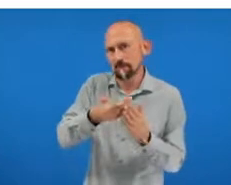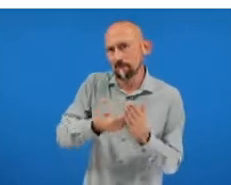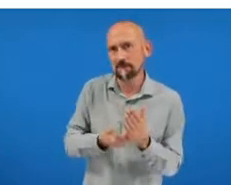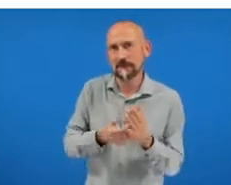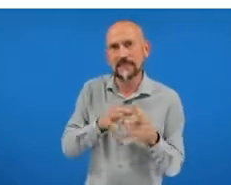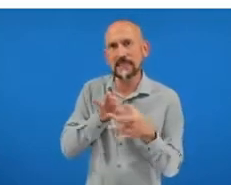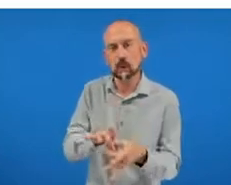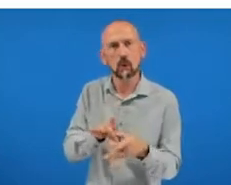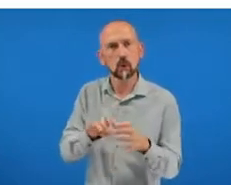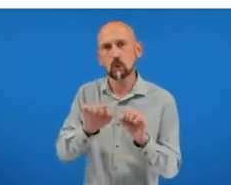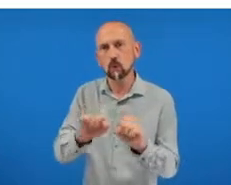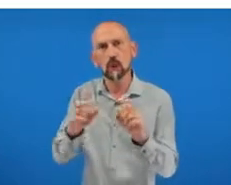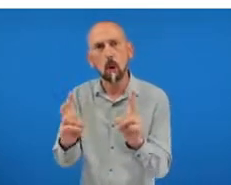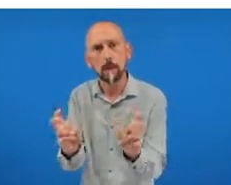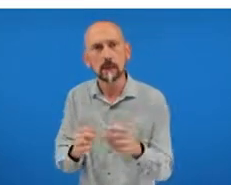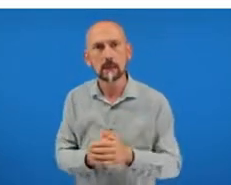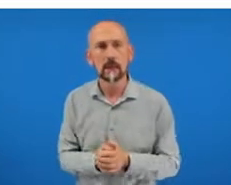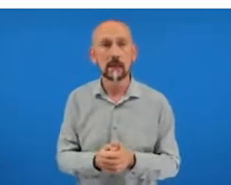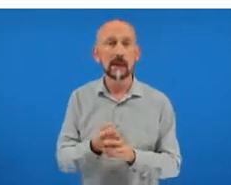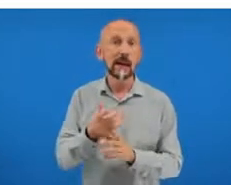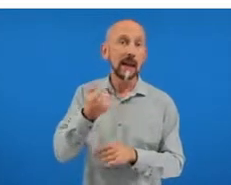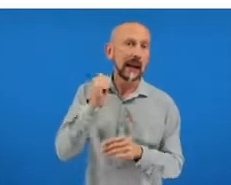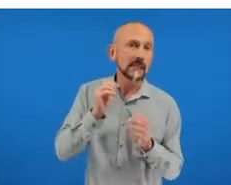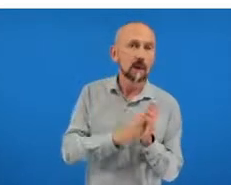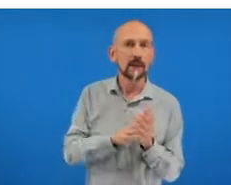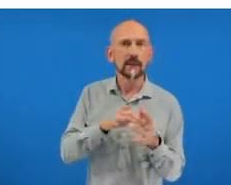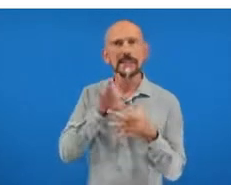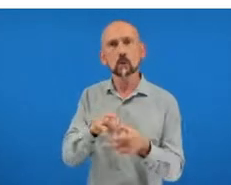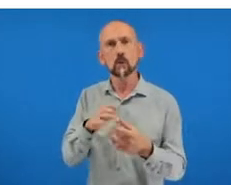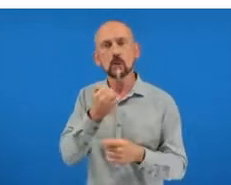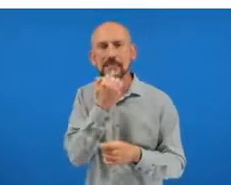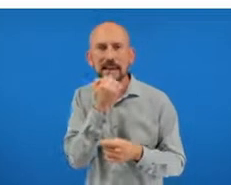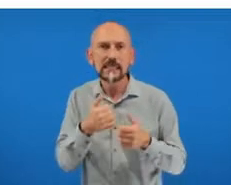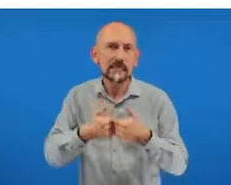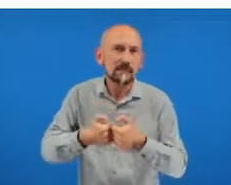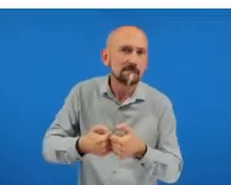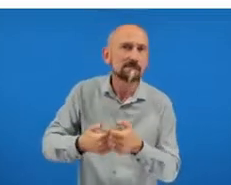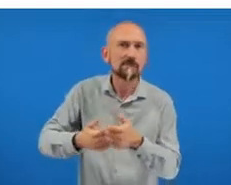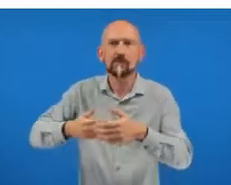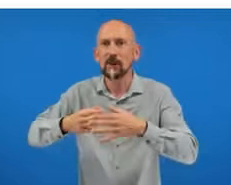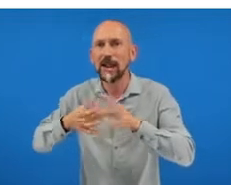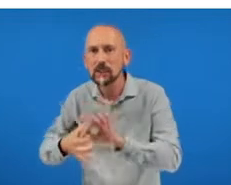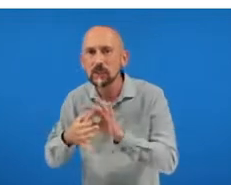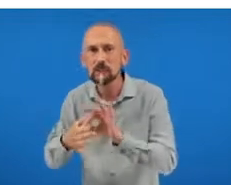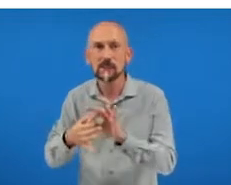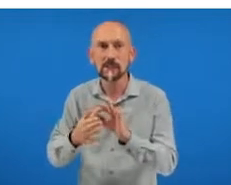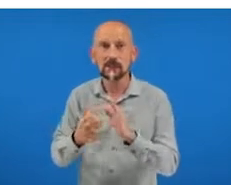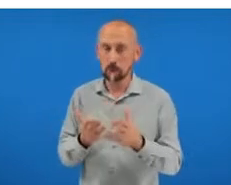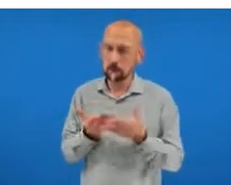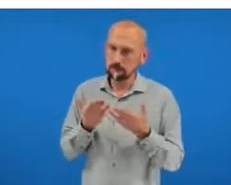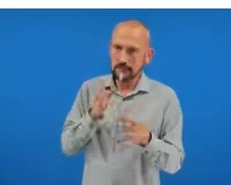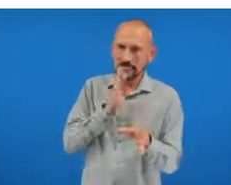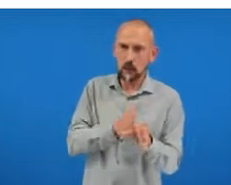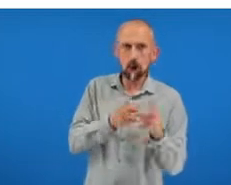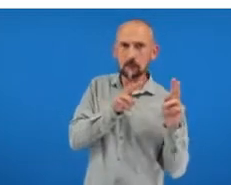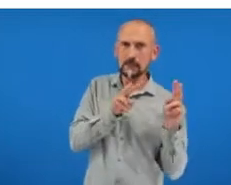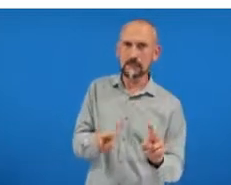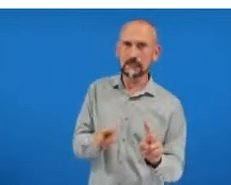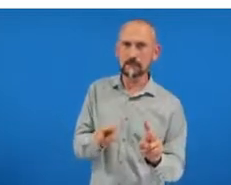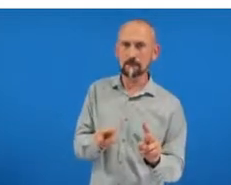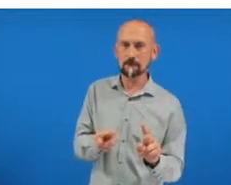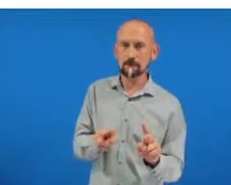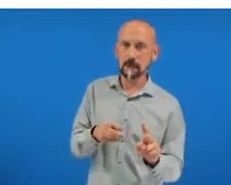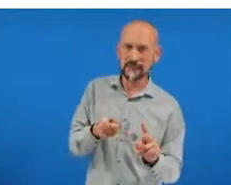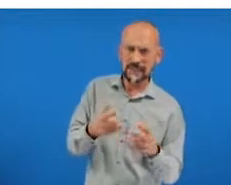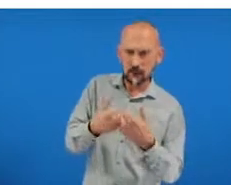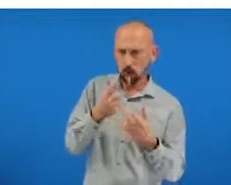and relationships, so offering a psychological perspective of how that might present and how the difficulties that might present in the South